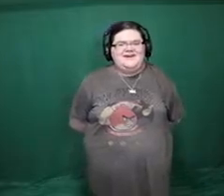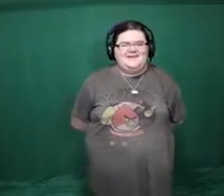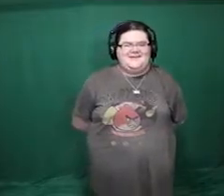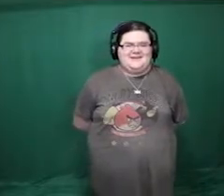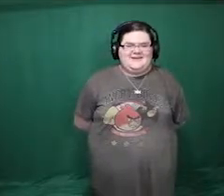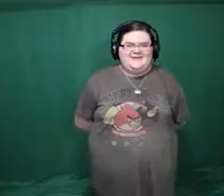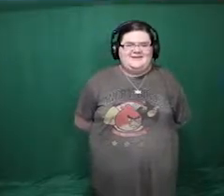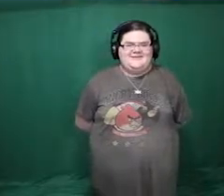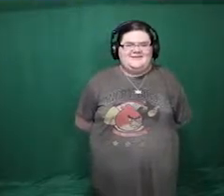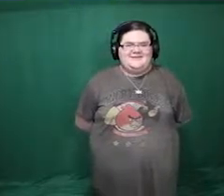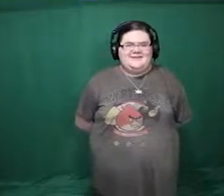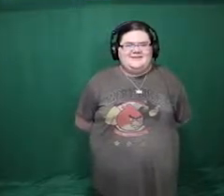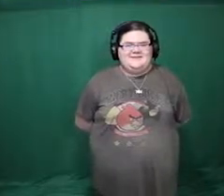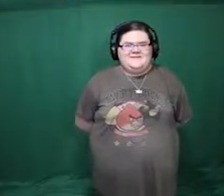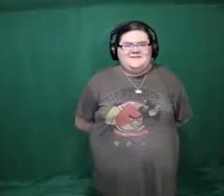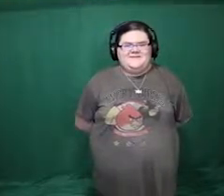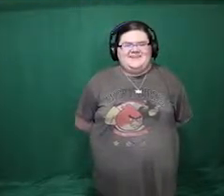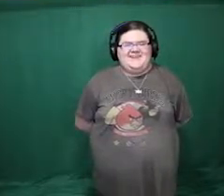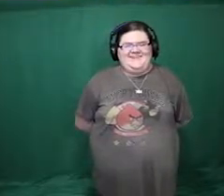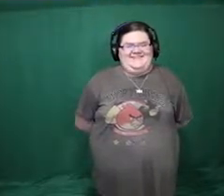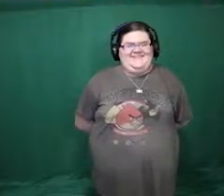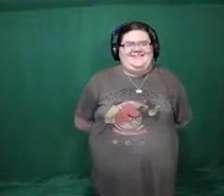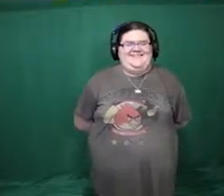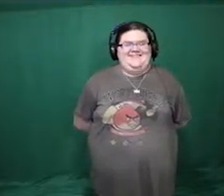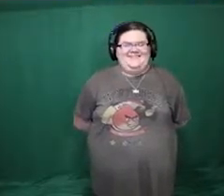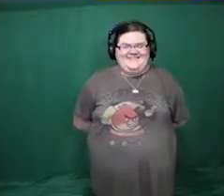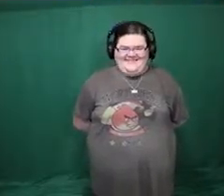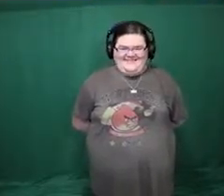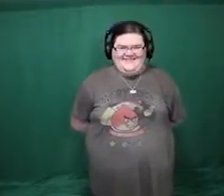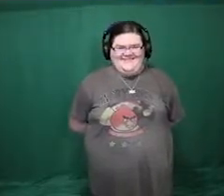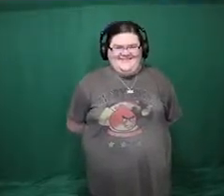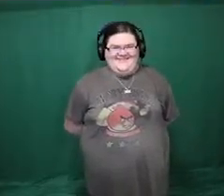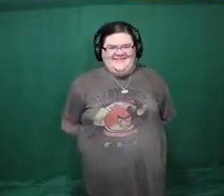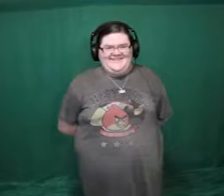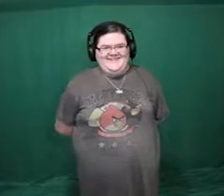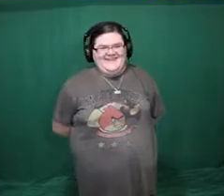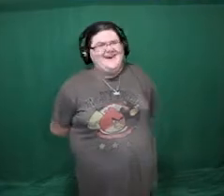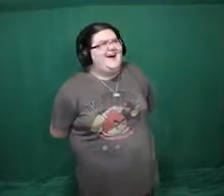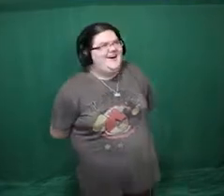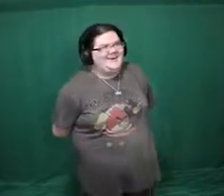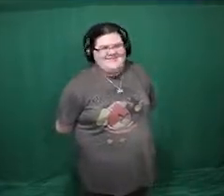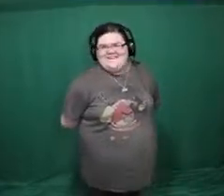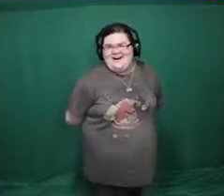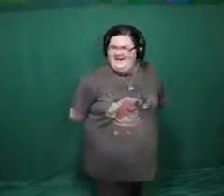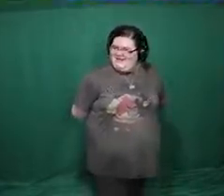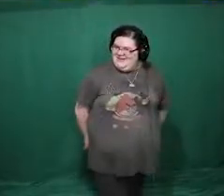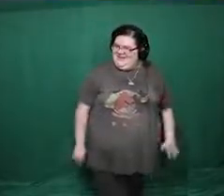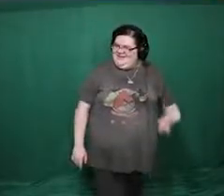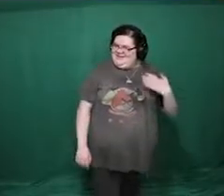Dexter. Okay. Yeah, you're toxic. I love it. Only because I'm trying to impress you.